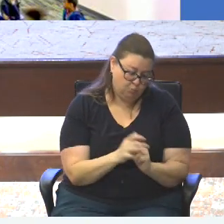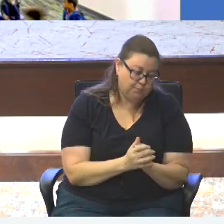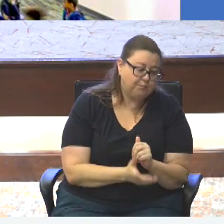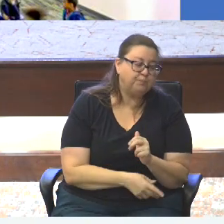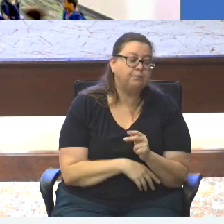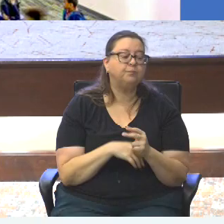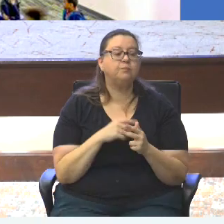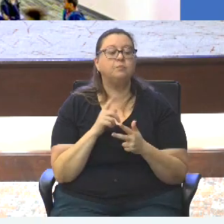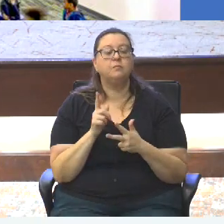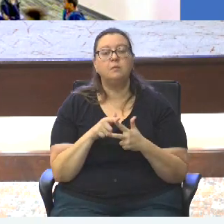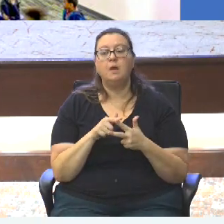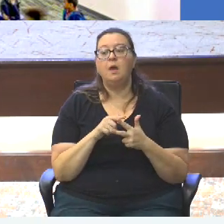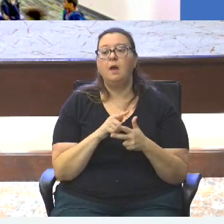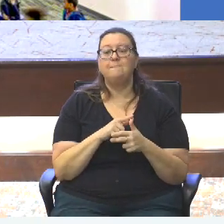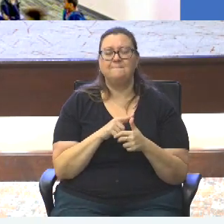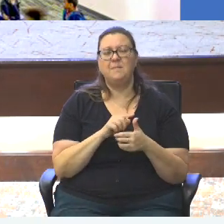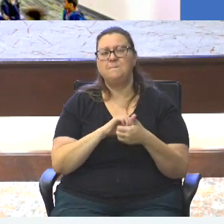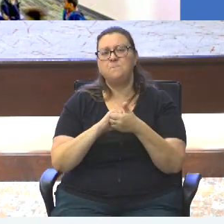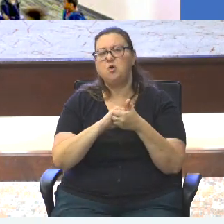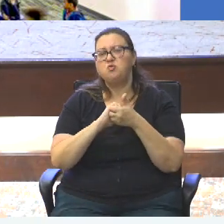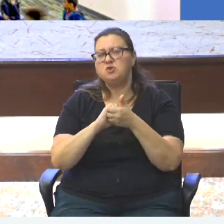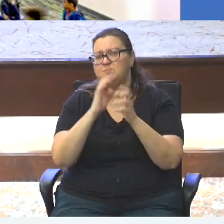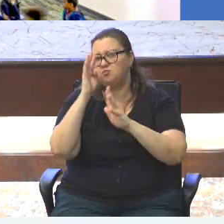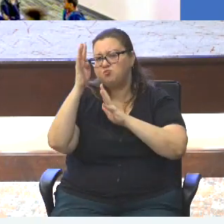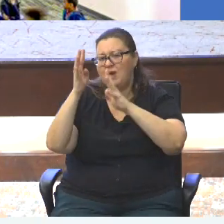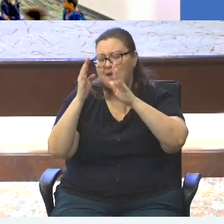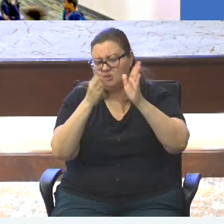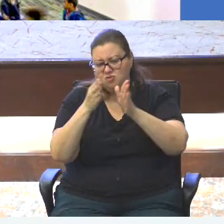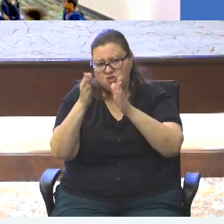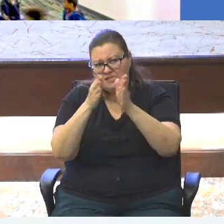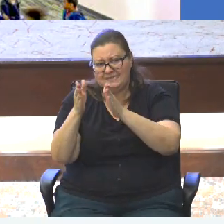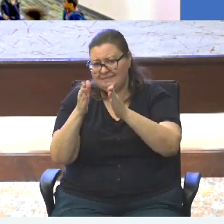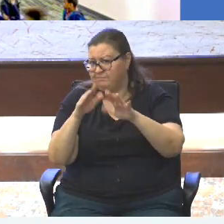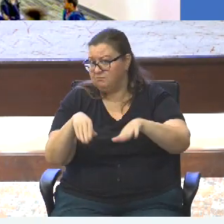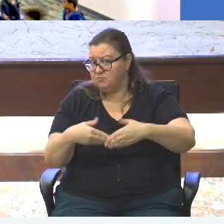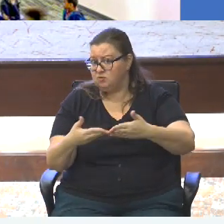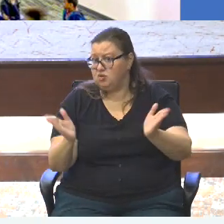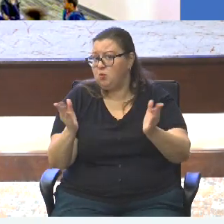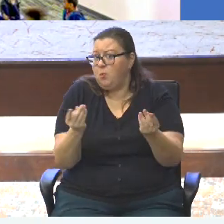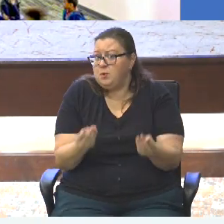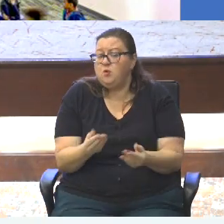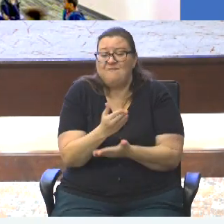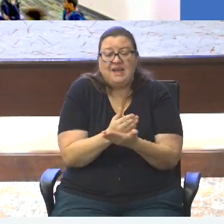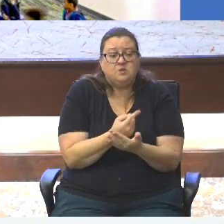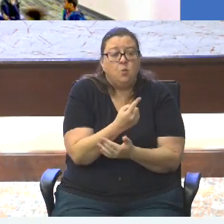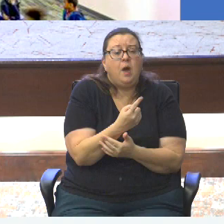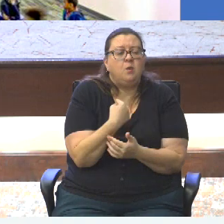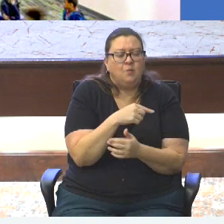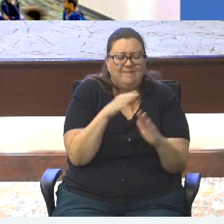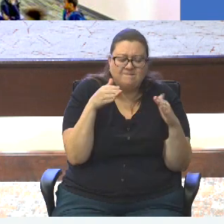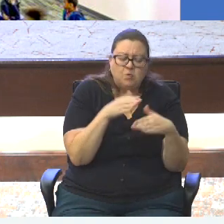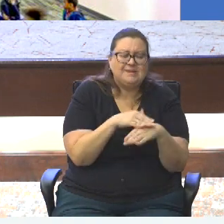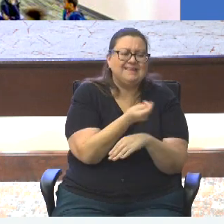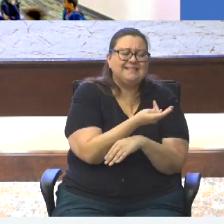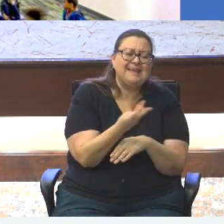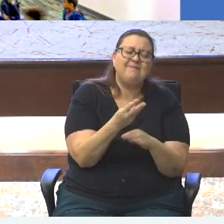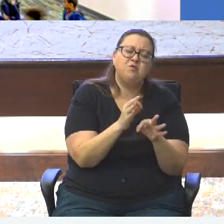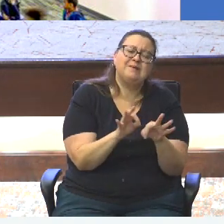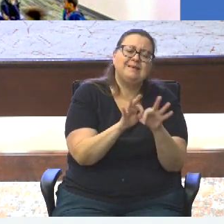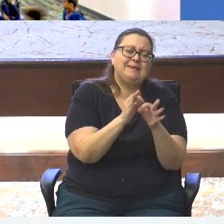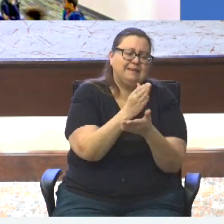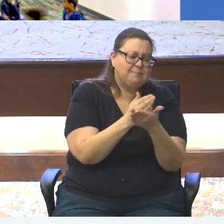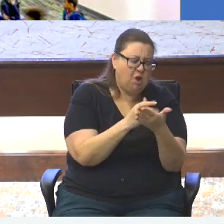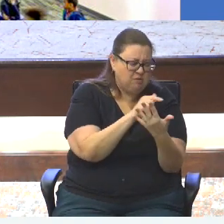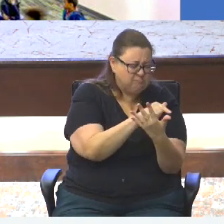In terms of the partnership strategy overview, during phase one, Transformation Waco focused on several key areas to lay